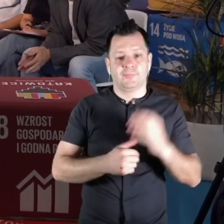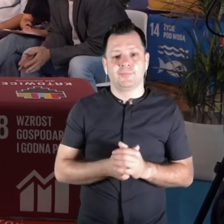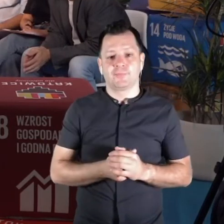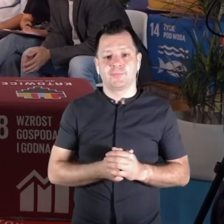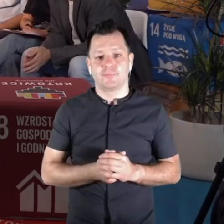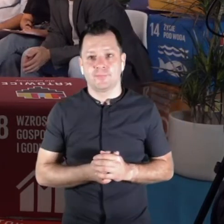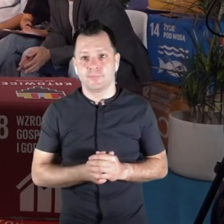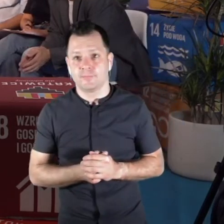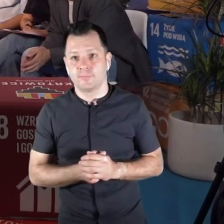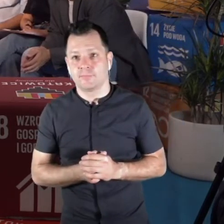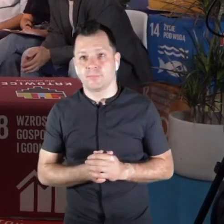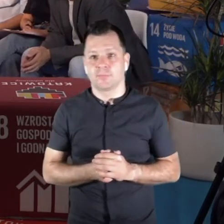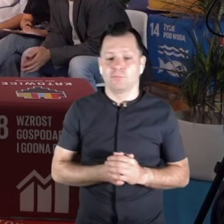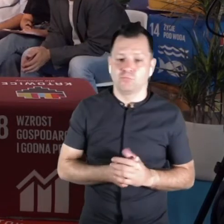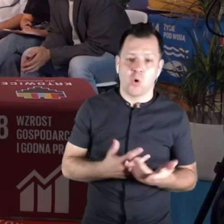the surface of the